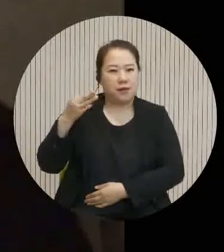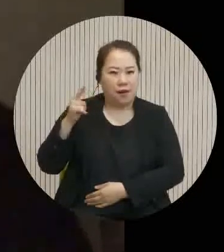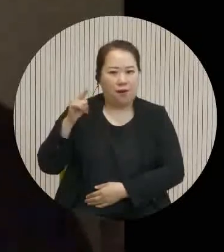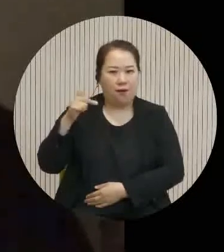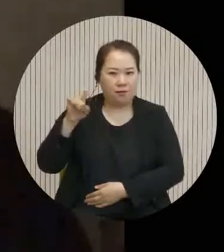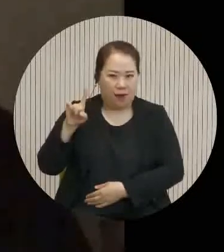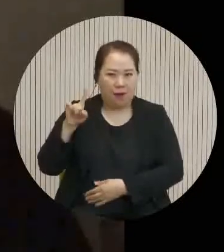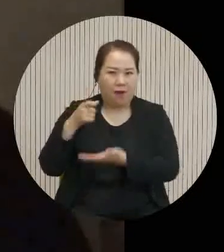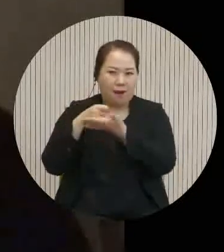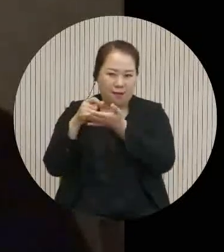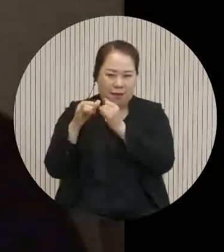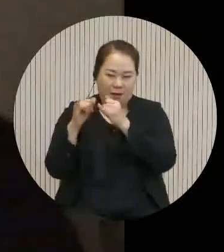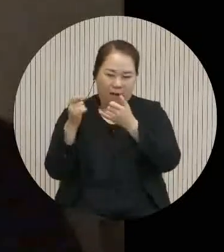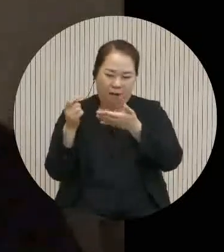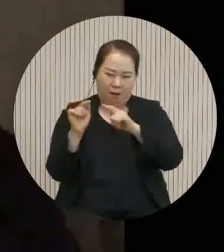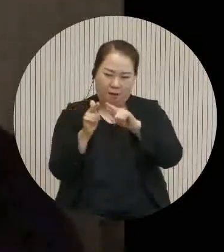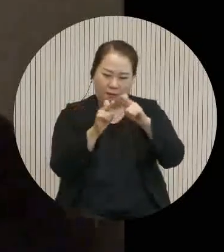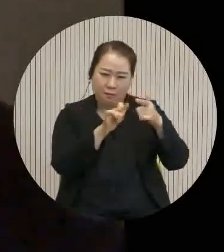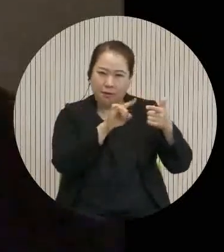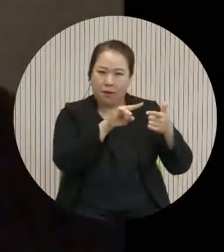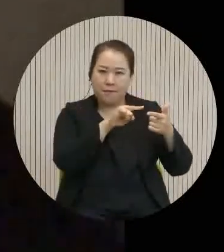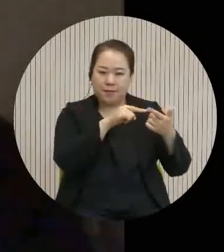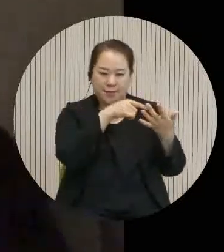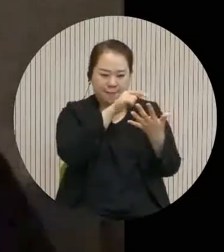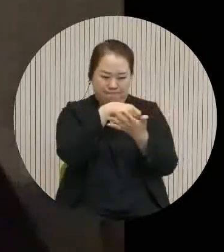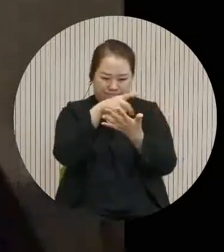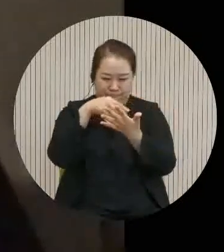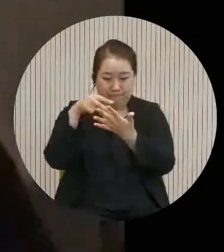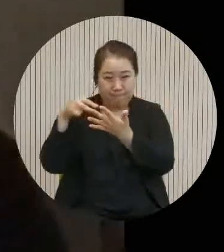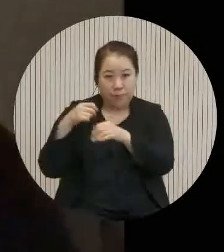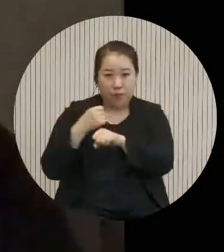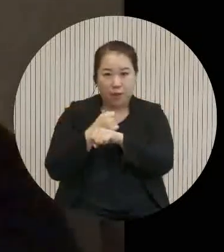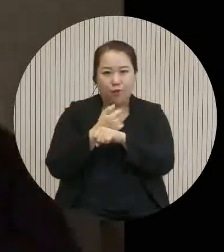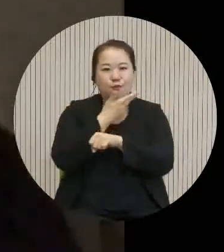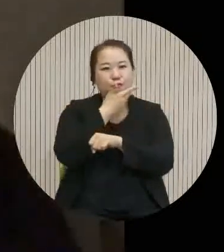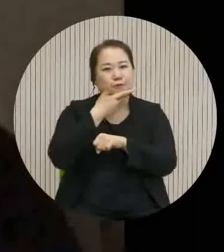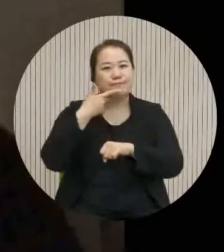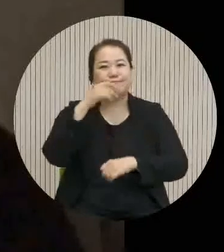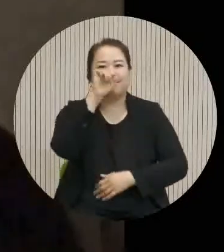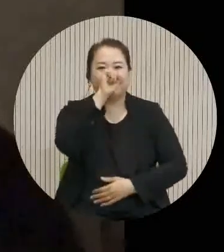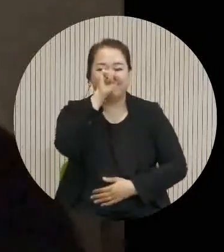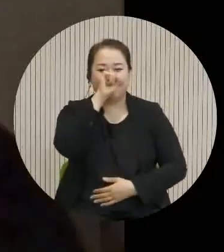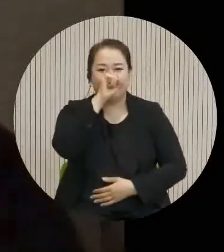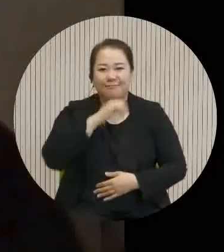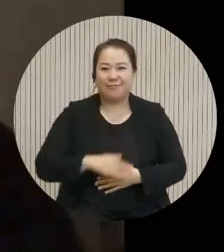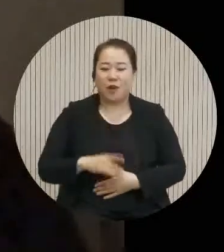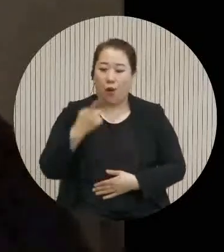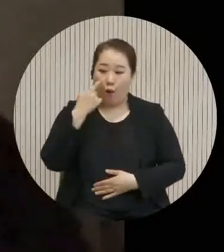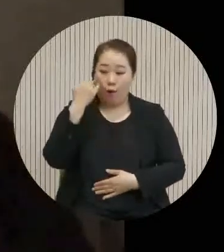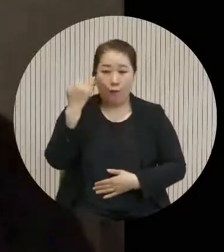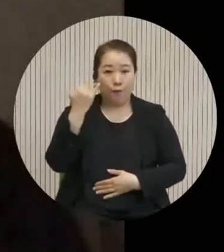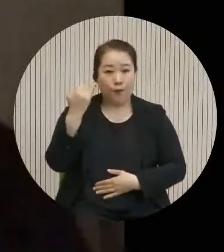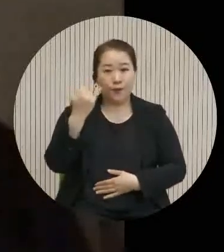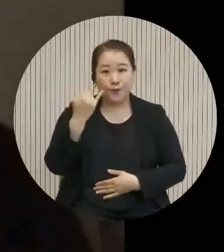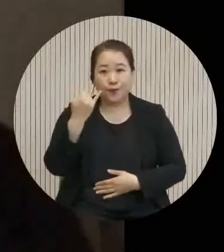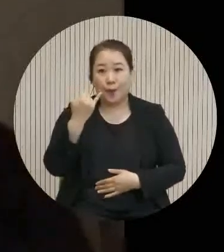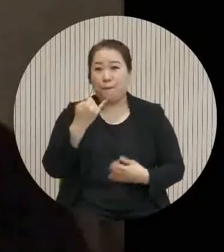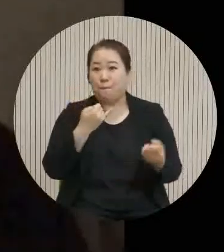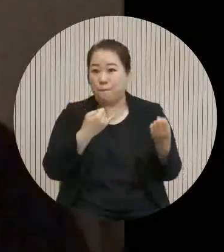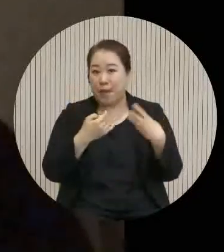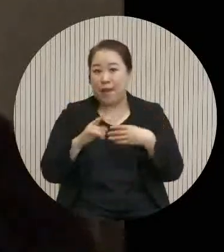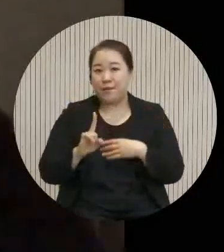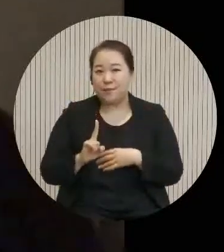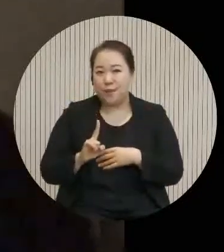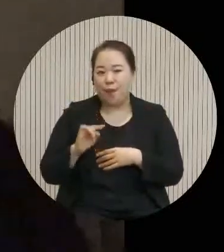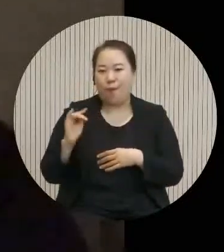read. Her English got better. Her mom said, maybe I should keep her home during the year. School isn't doing